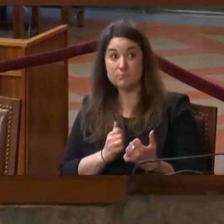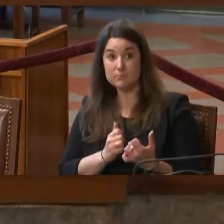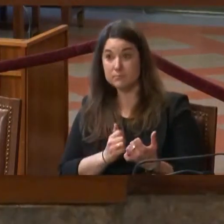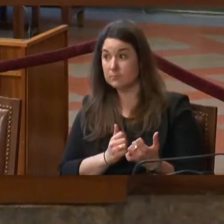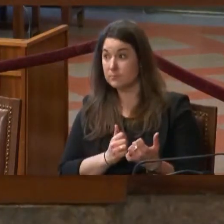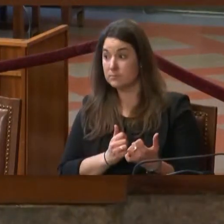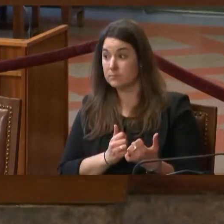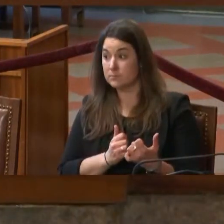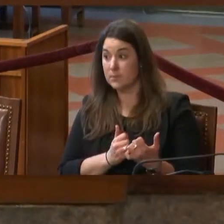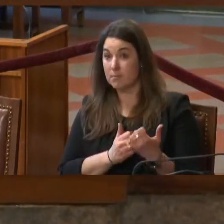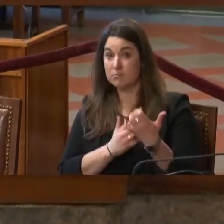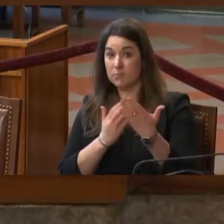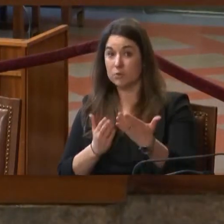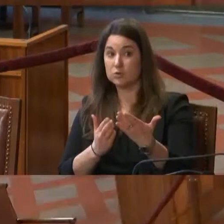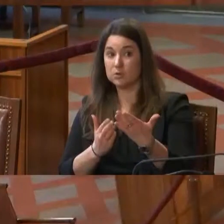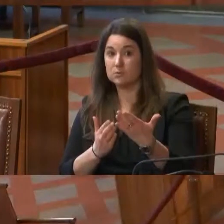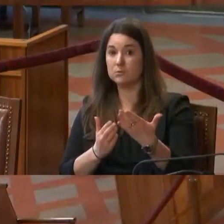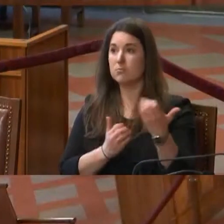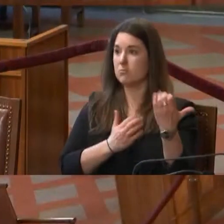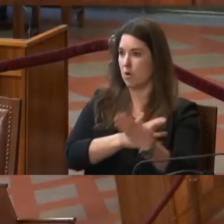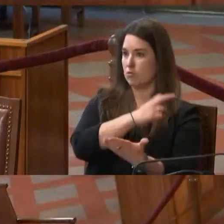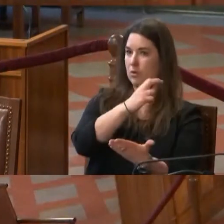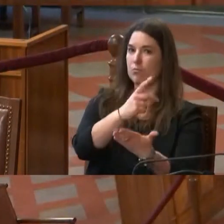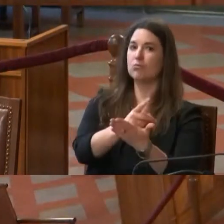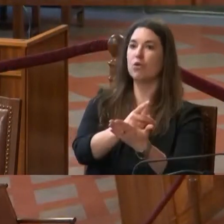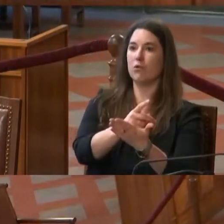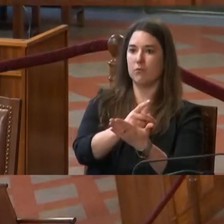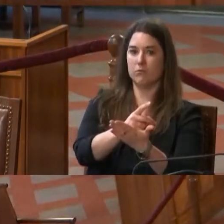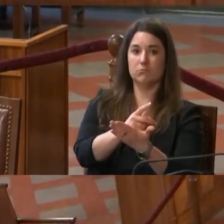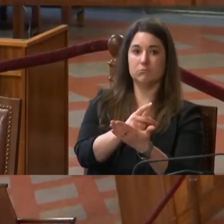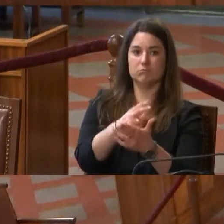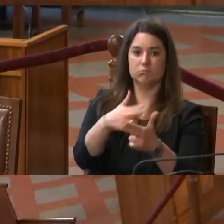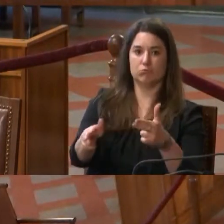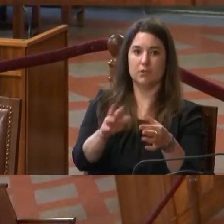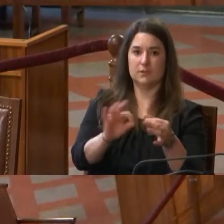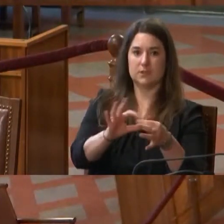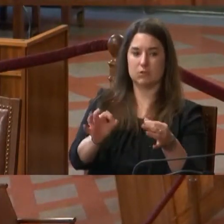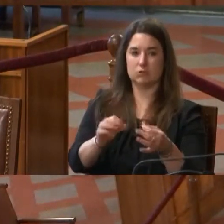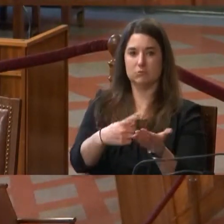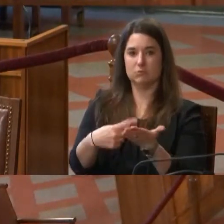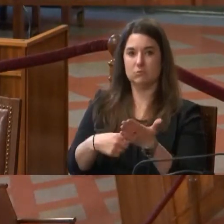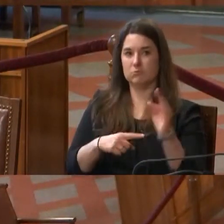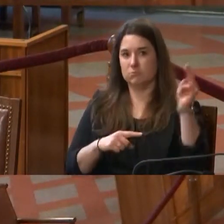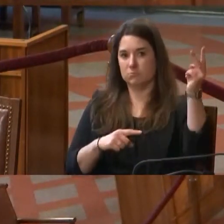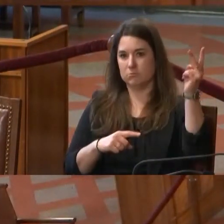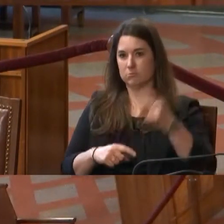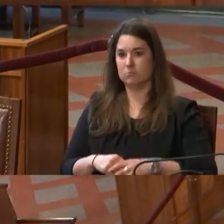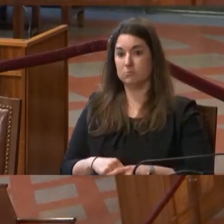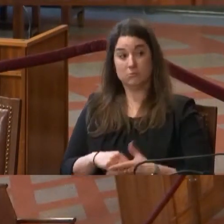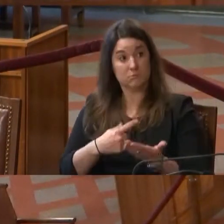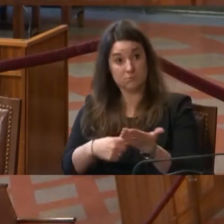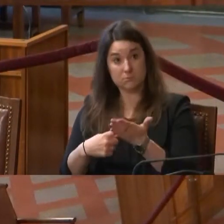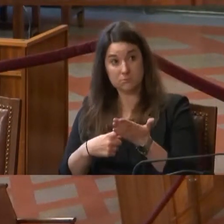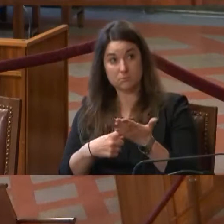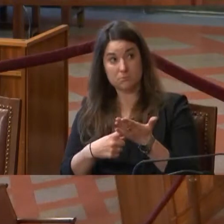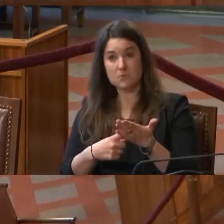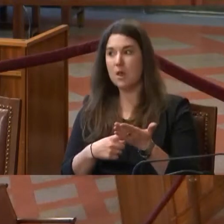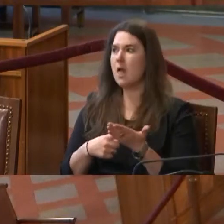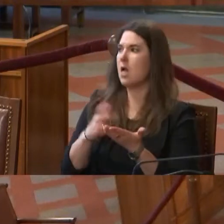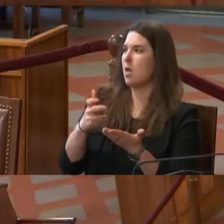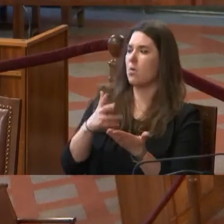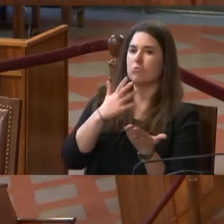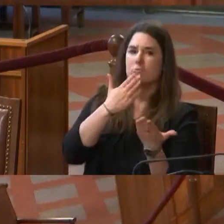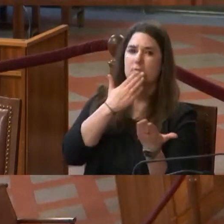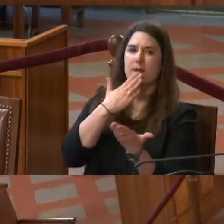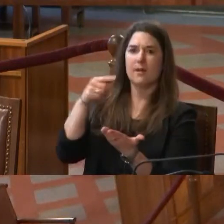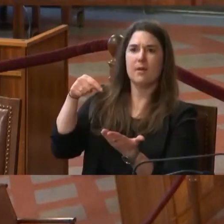Councilman O'Connor? Motion approved. Brief discussion. Second. Discussion. I just want to thank